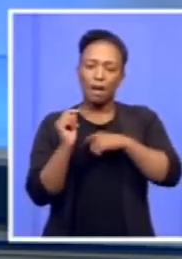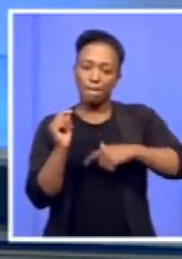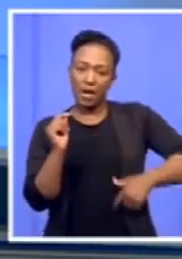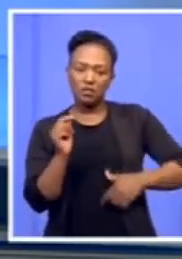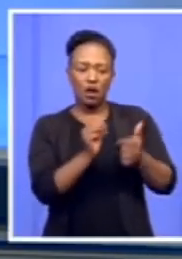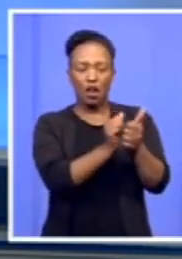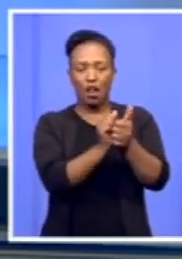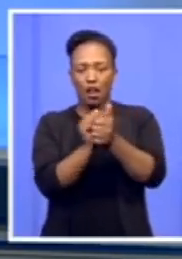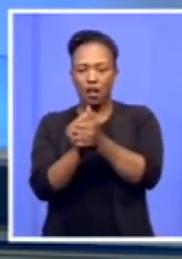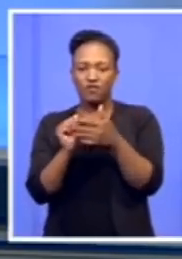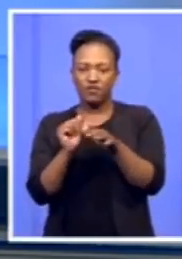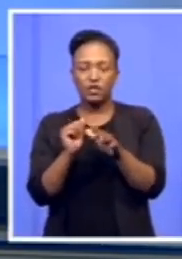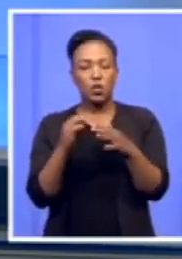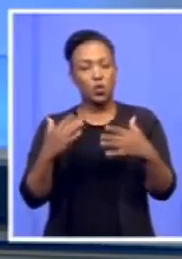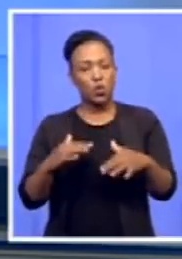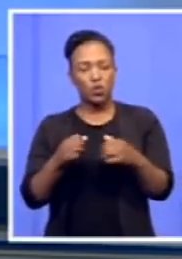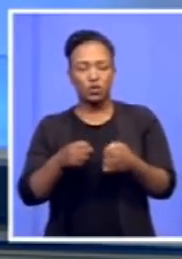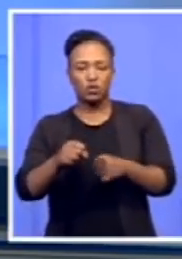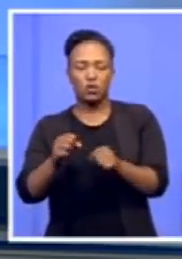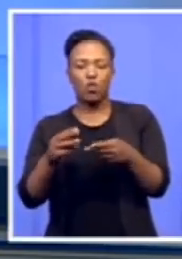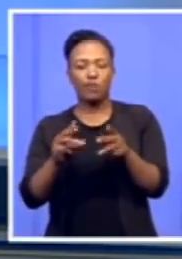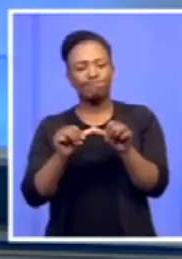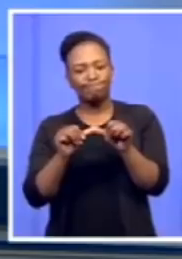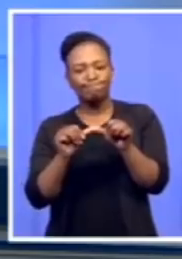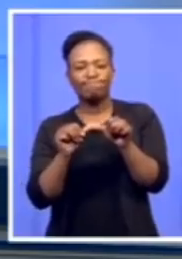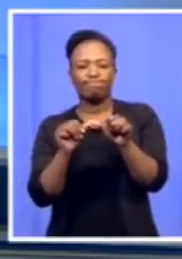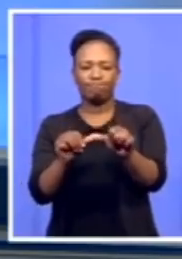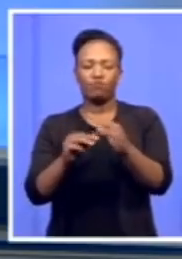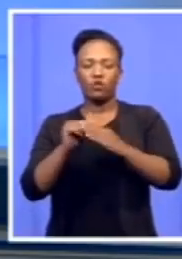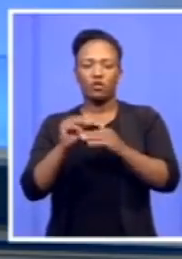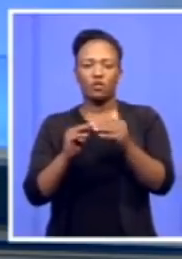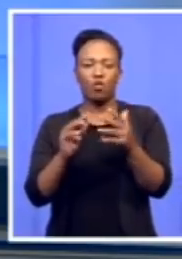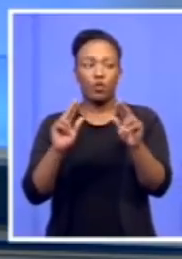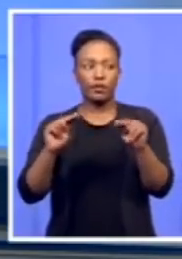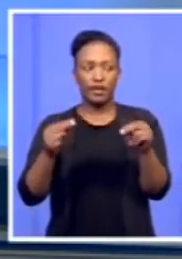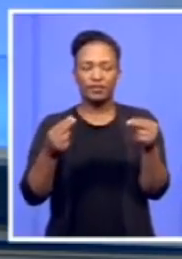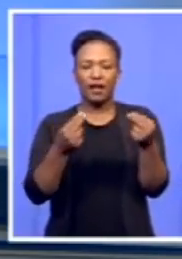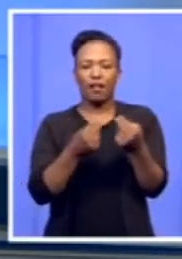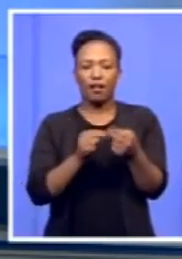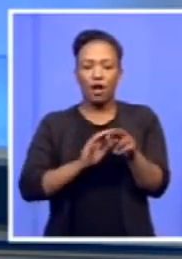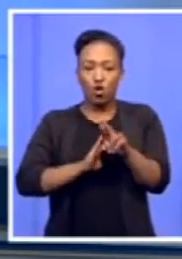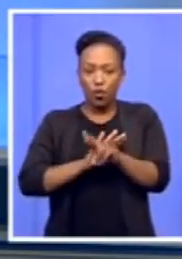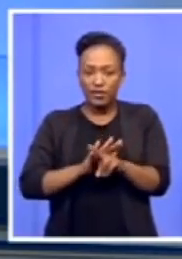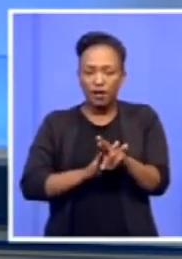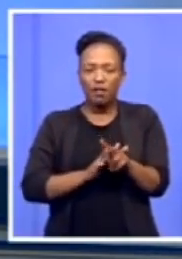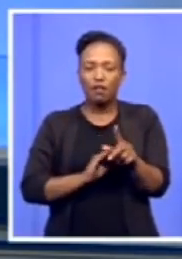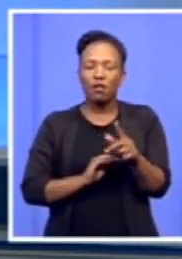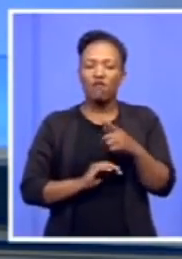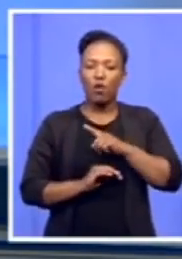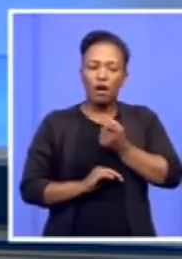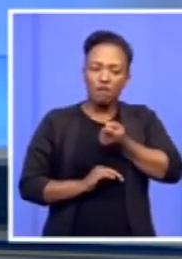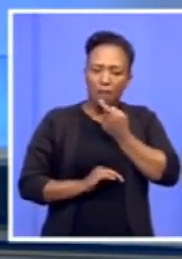and sustainable solutions to build national and regional capacity for pharmaceutical manufacturing so